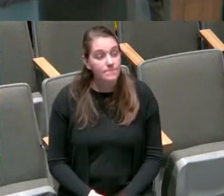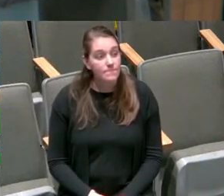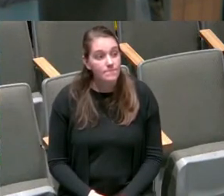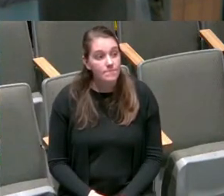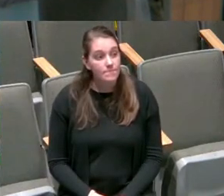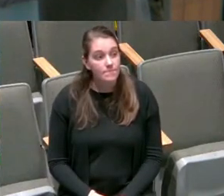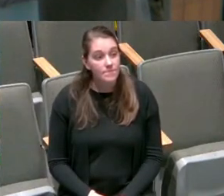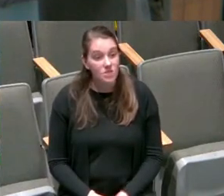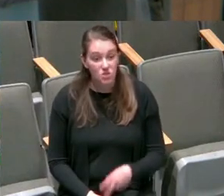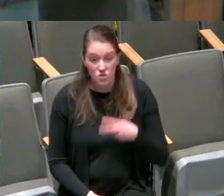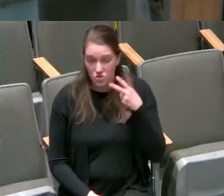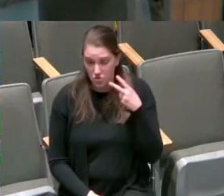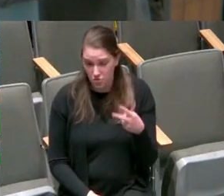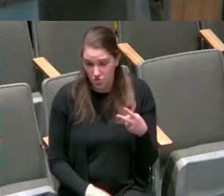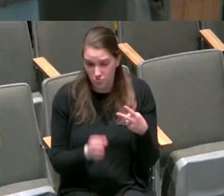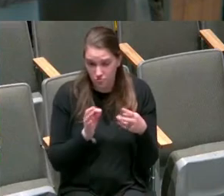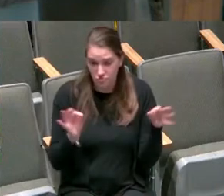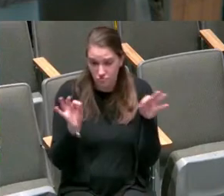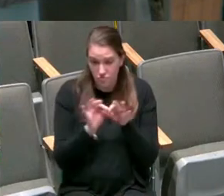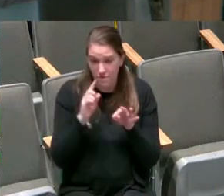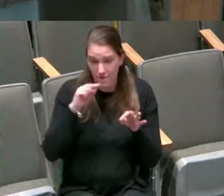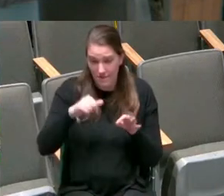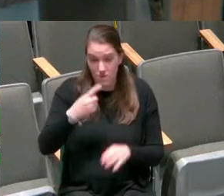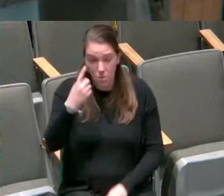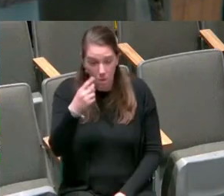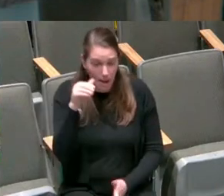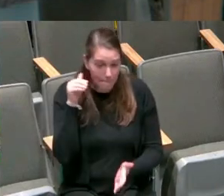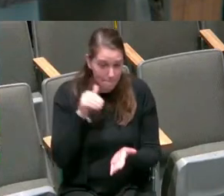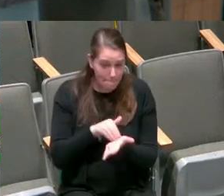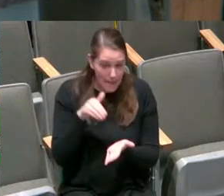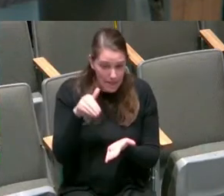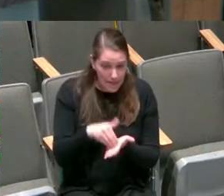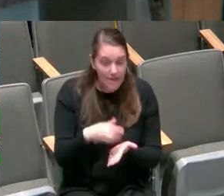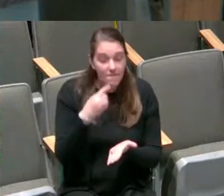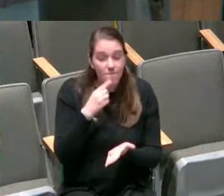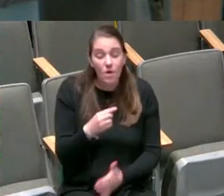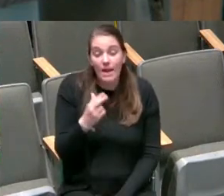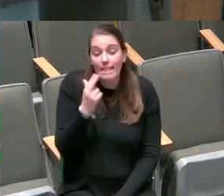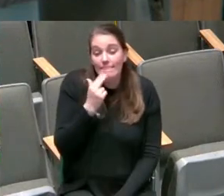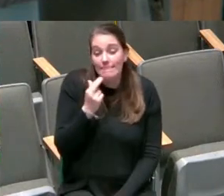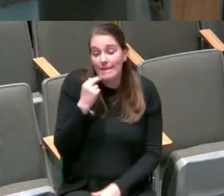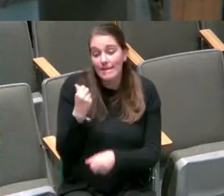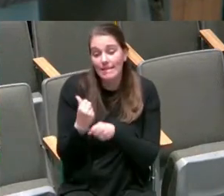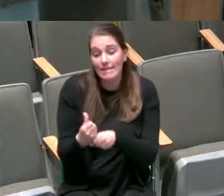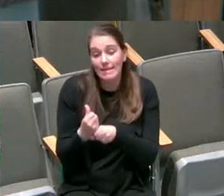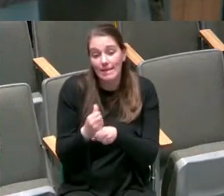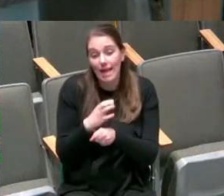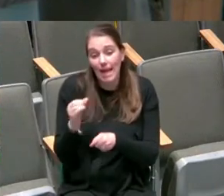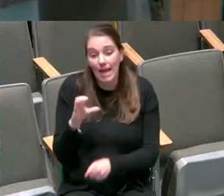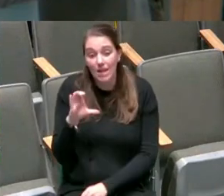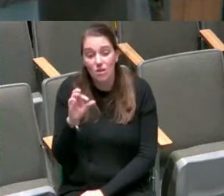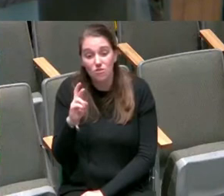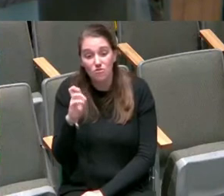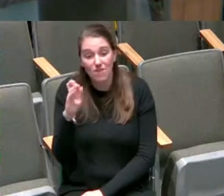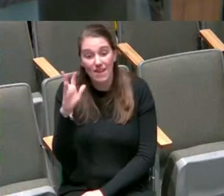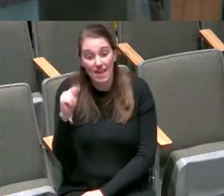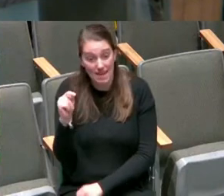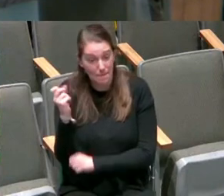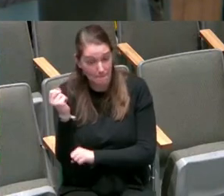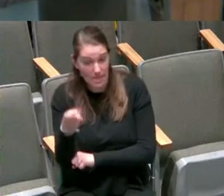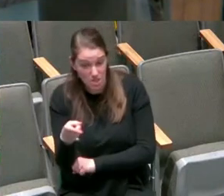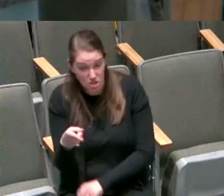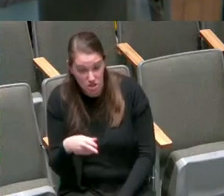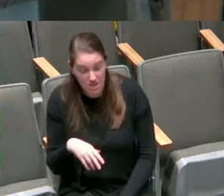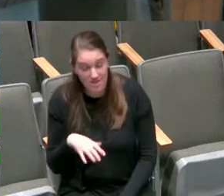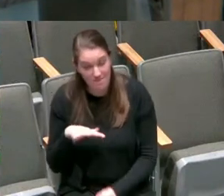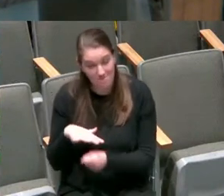this portion is a million dollars for a little league and Cricket pitch uh that's kind of